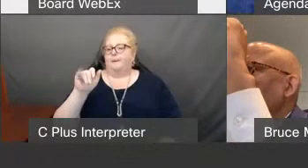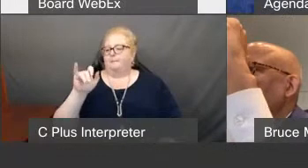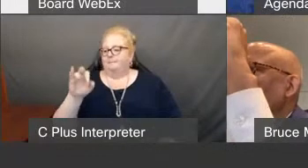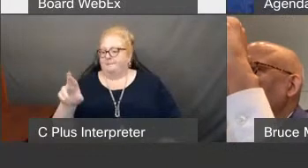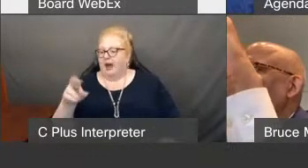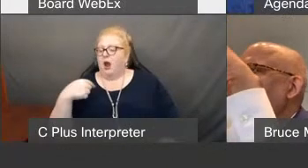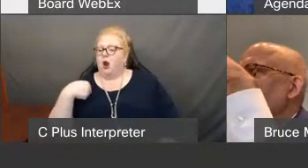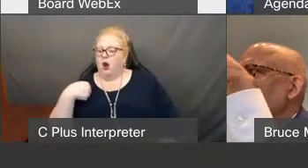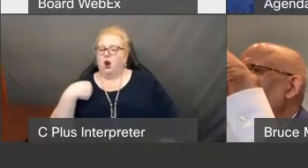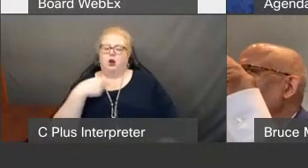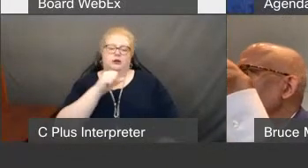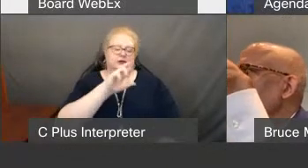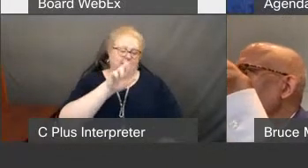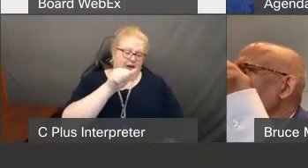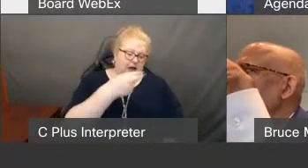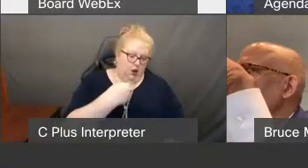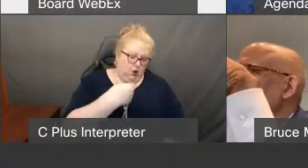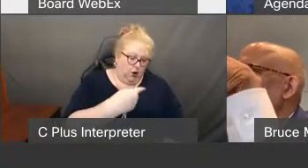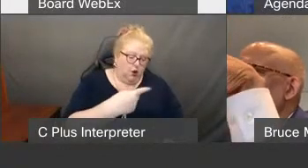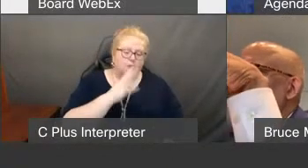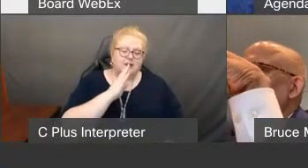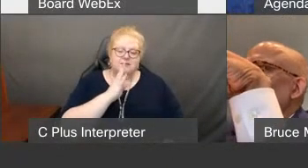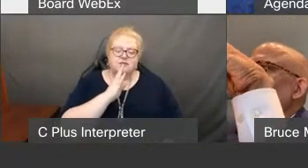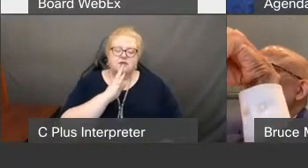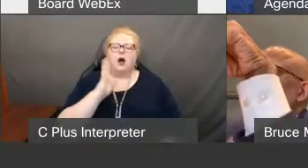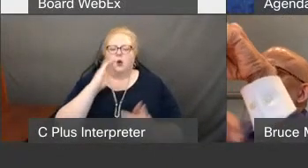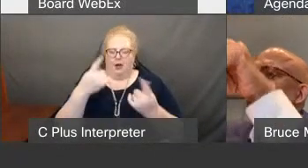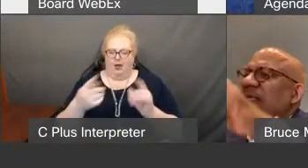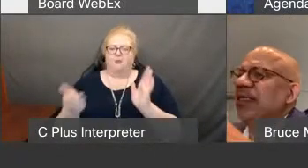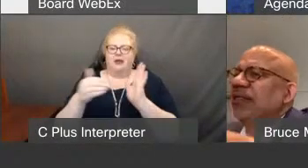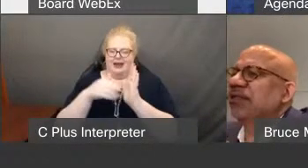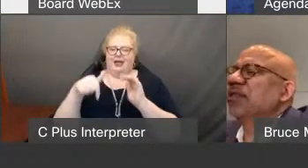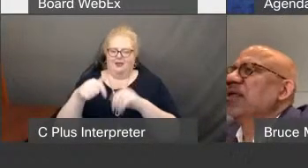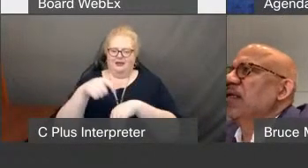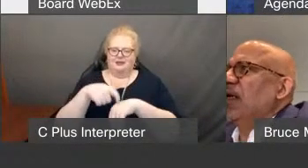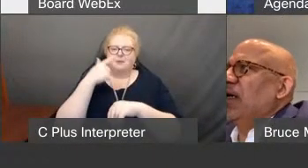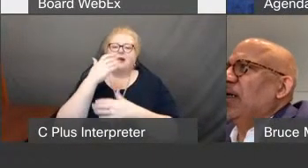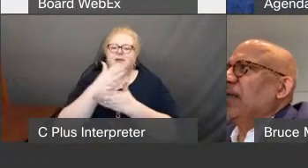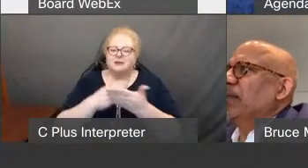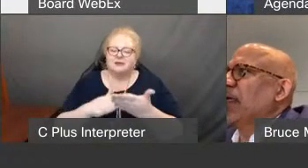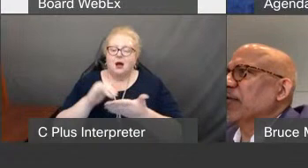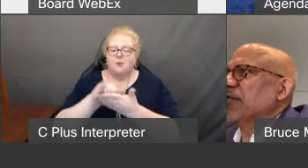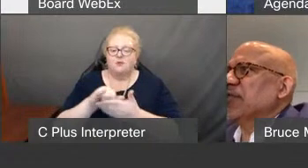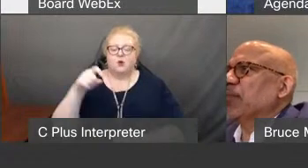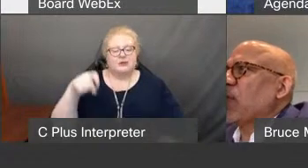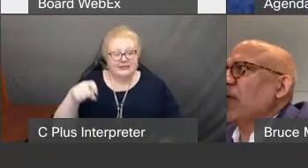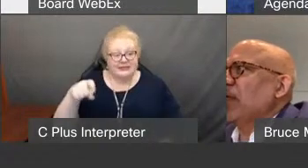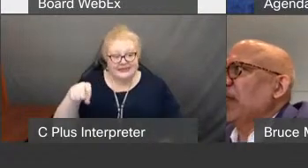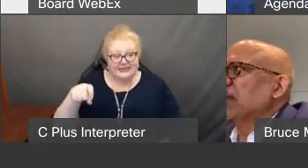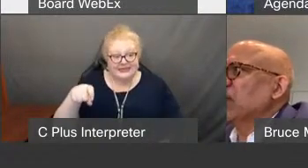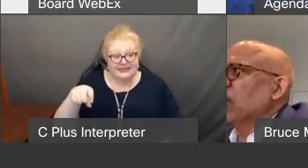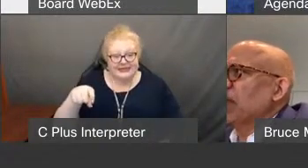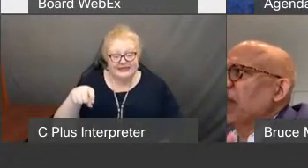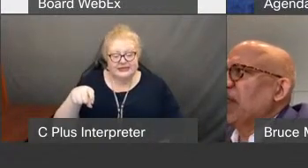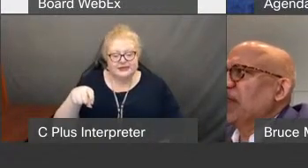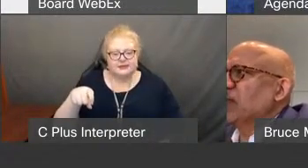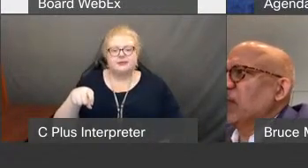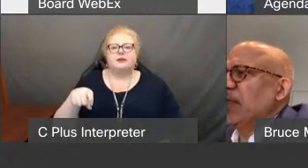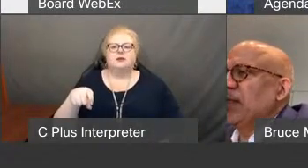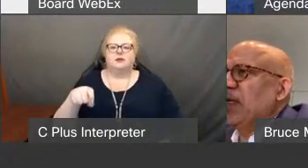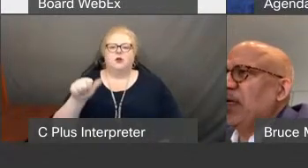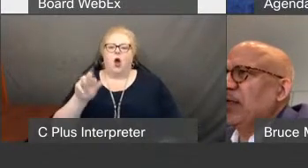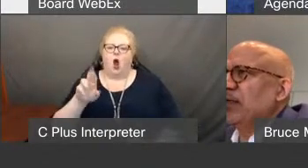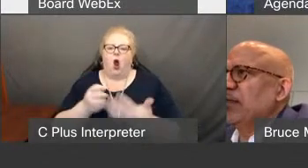this too, that will happen again this time, because there will be some needs that are just a priority needs. What we did